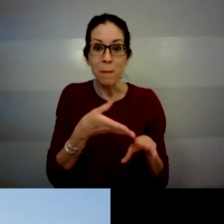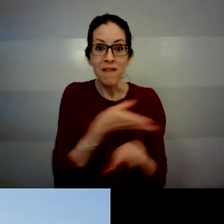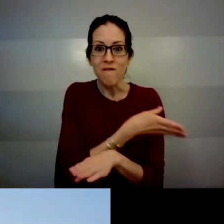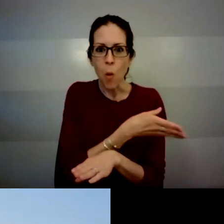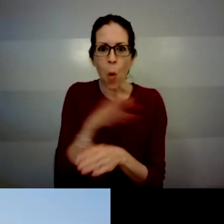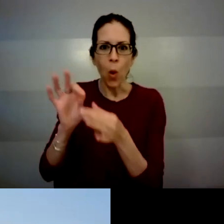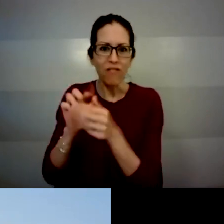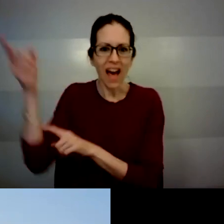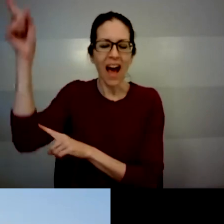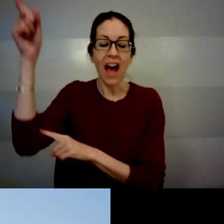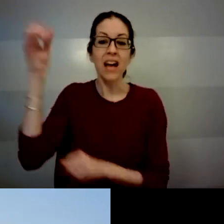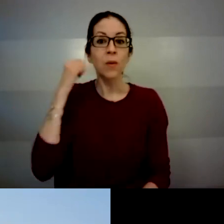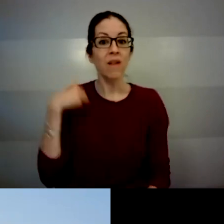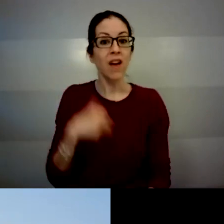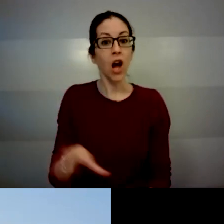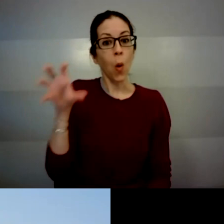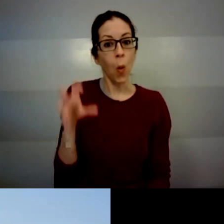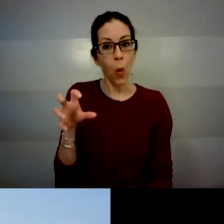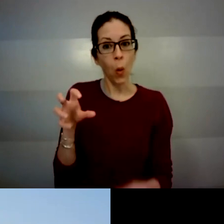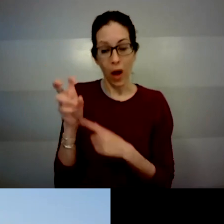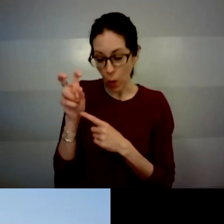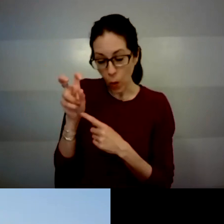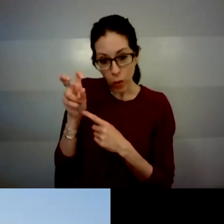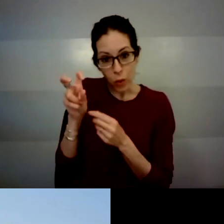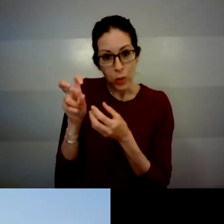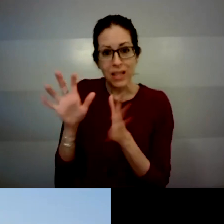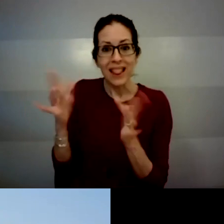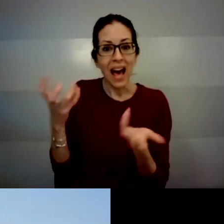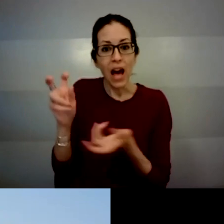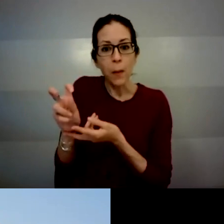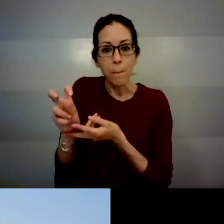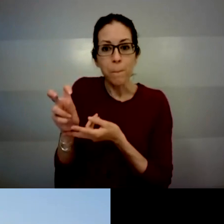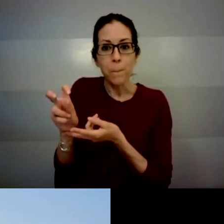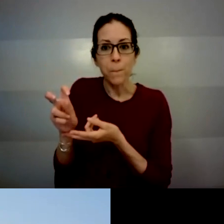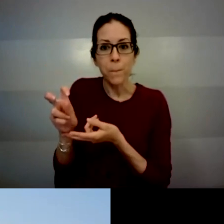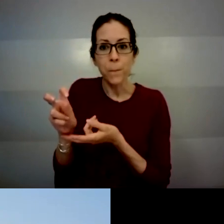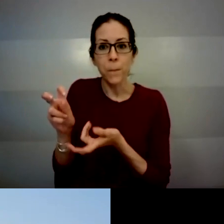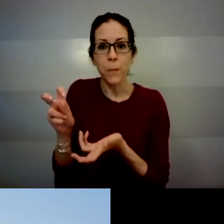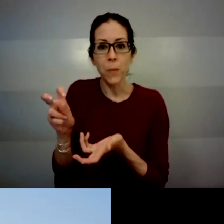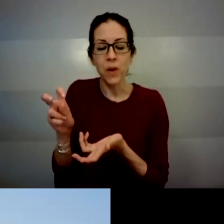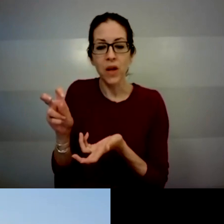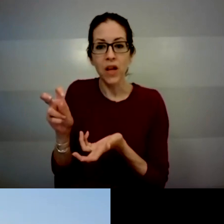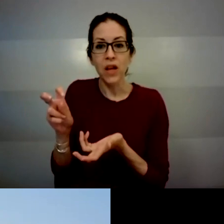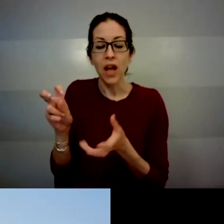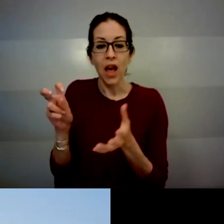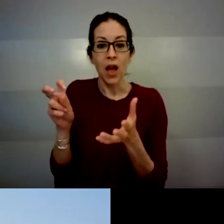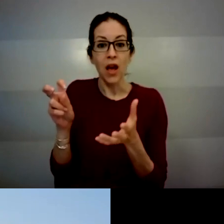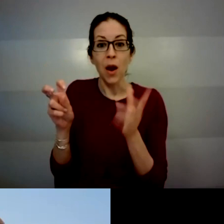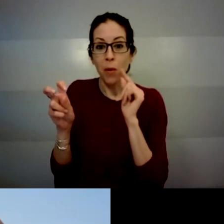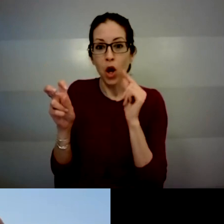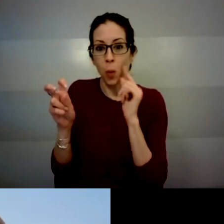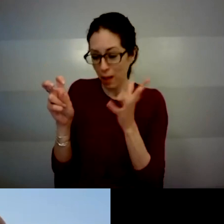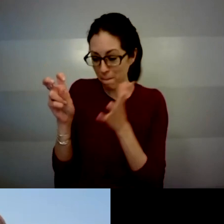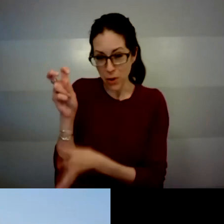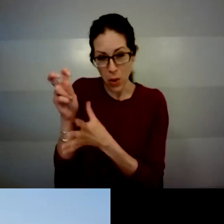holding a bird, you generally hold it between your two little fingers and grab its legs And the bird will sit there and poop on your